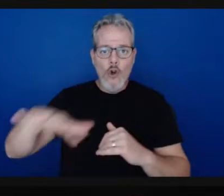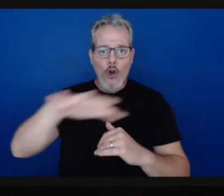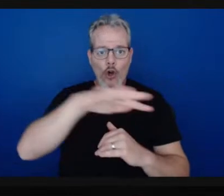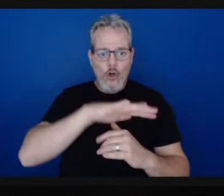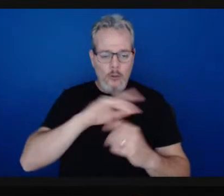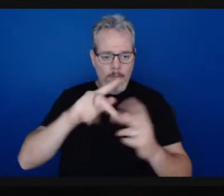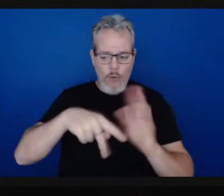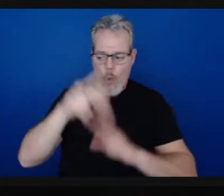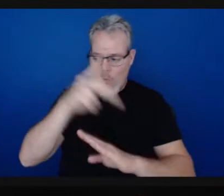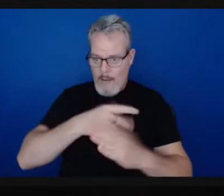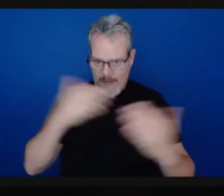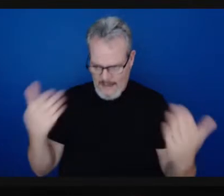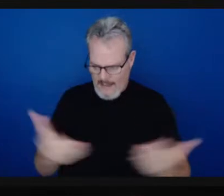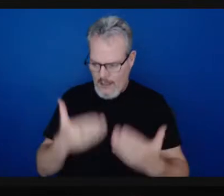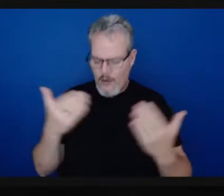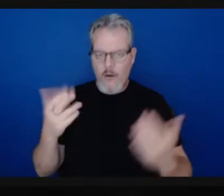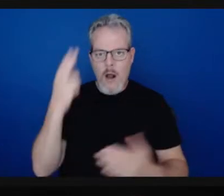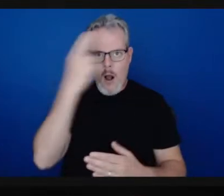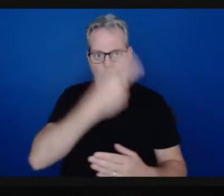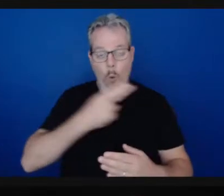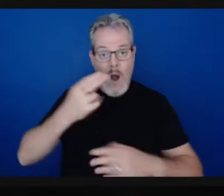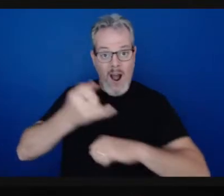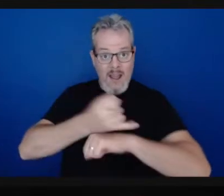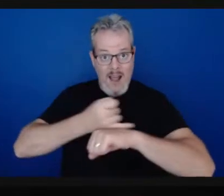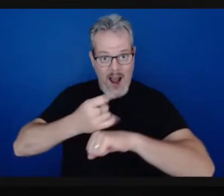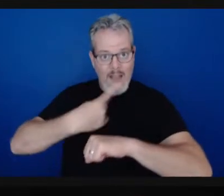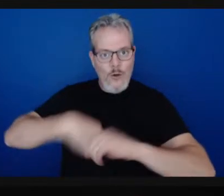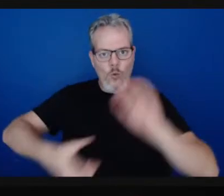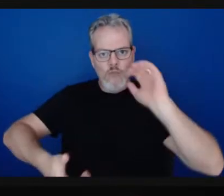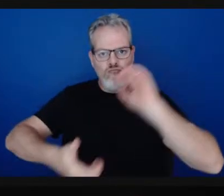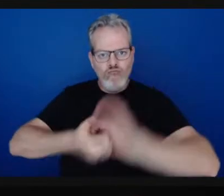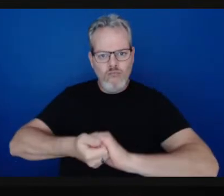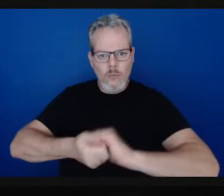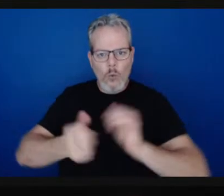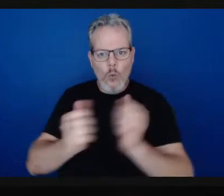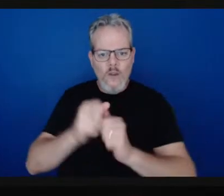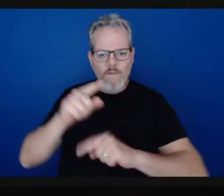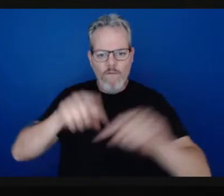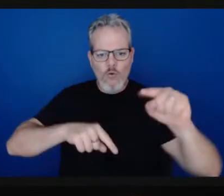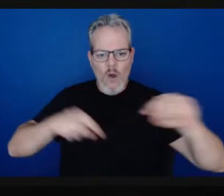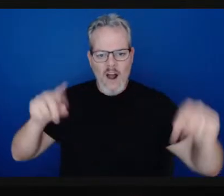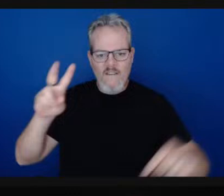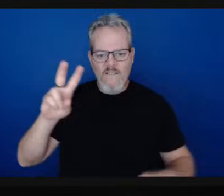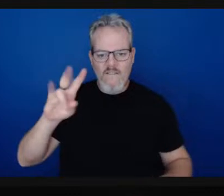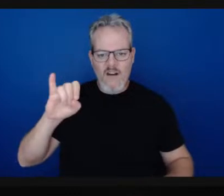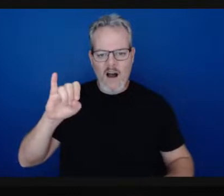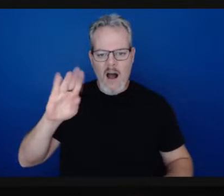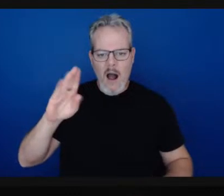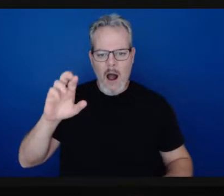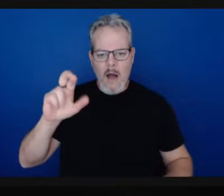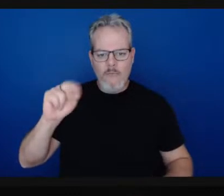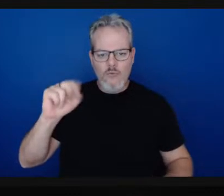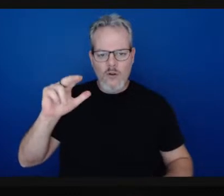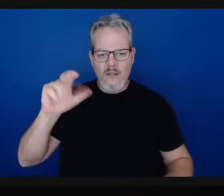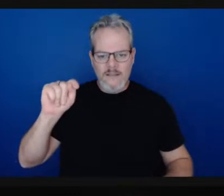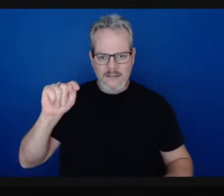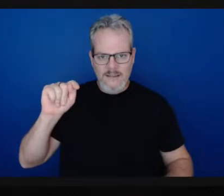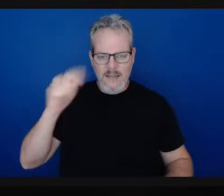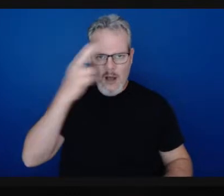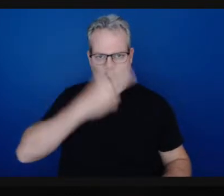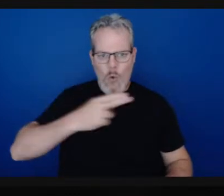on Hawaii Island, we work with Vibrant Hawaii with the resilience hubs to take care of a lot of this stuff and package it all together so